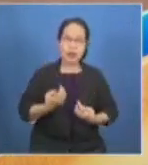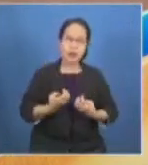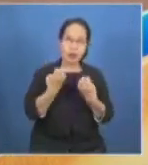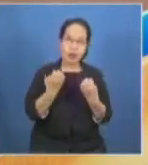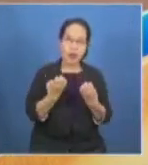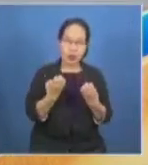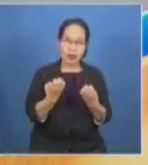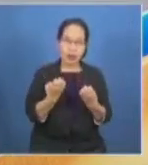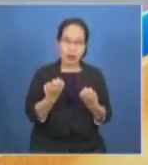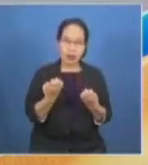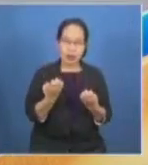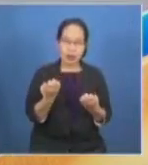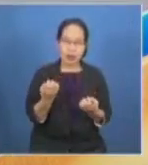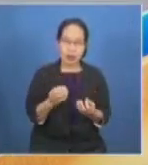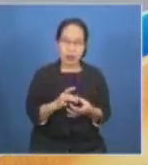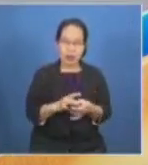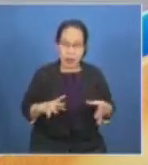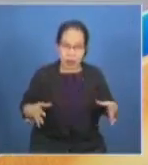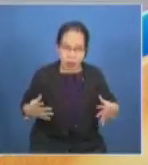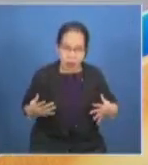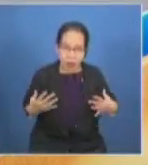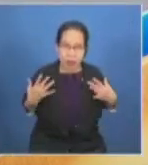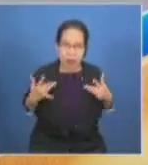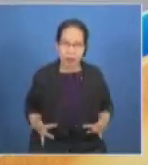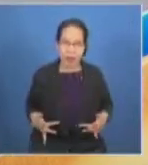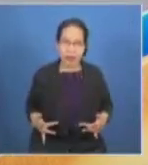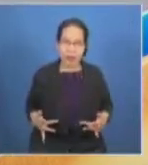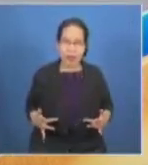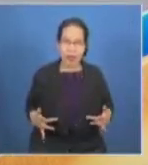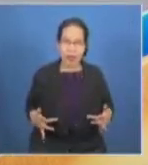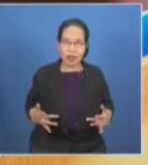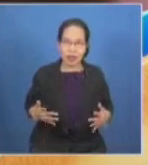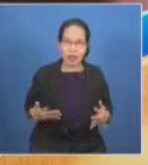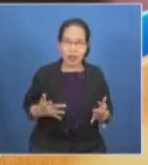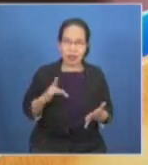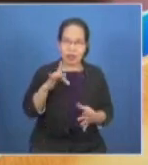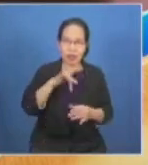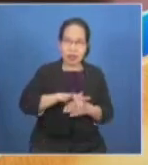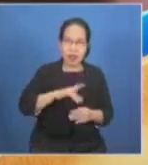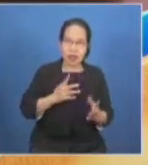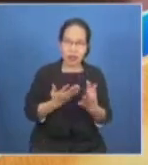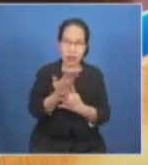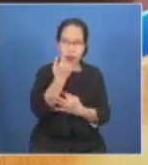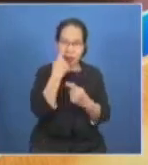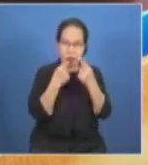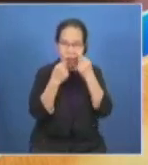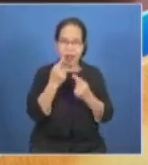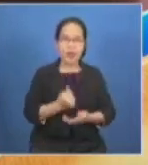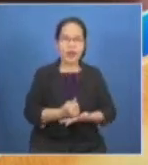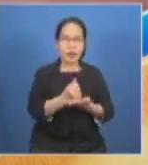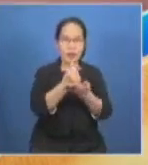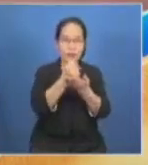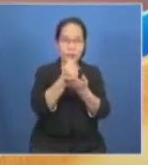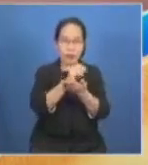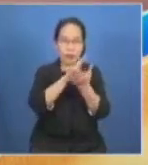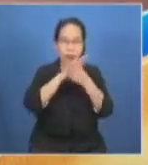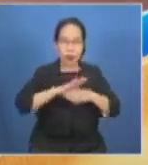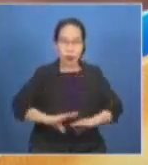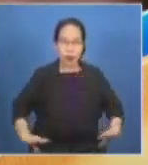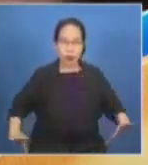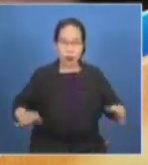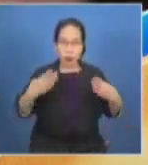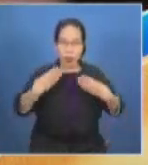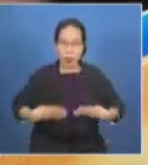because of emotion is to release stress through tears to help